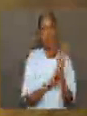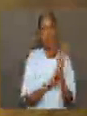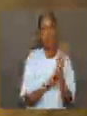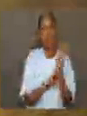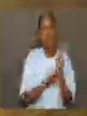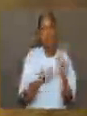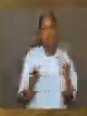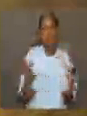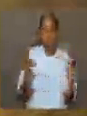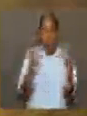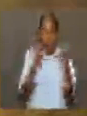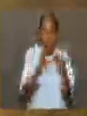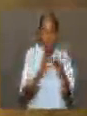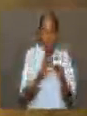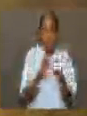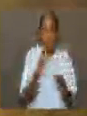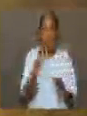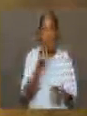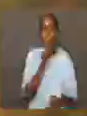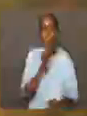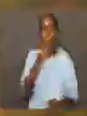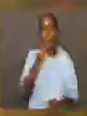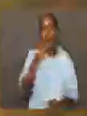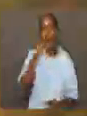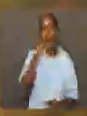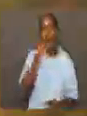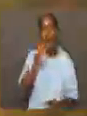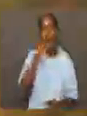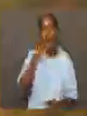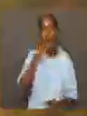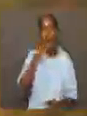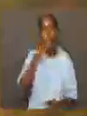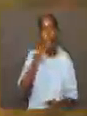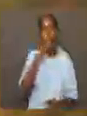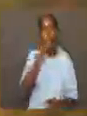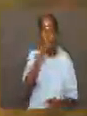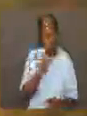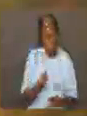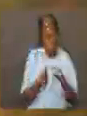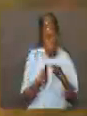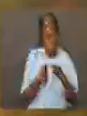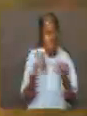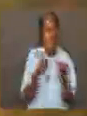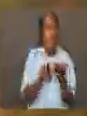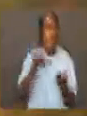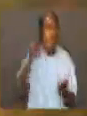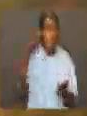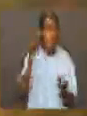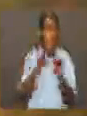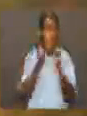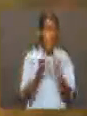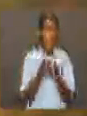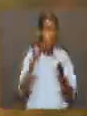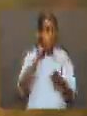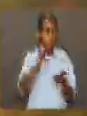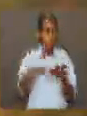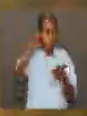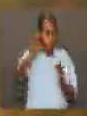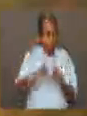on coordinate geometry. In previous grades, you learned how to